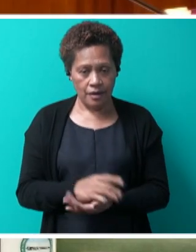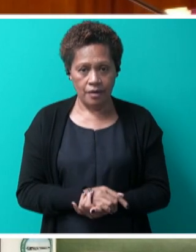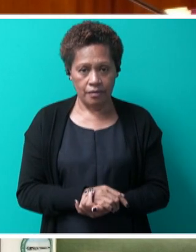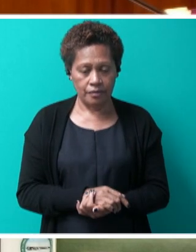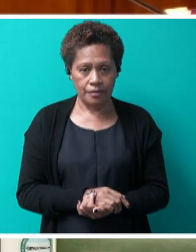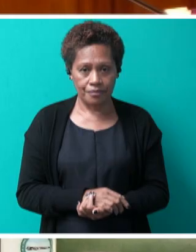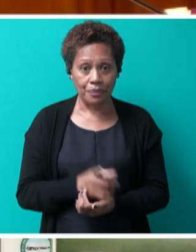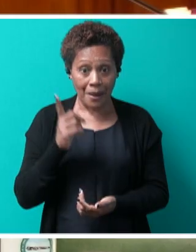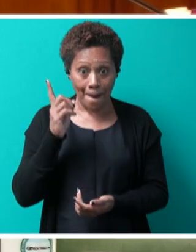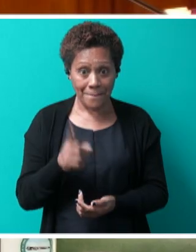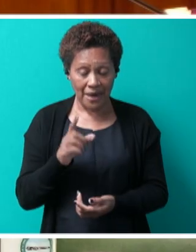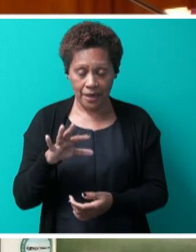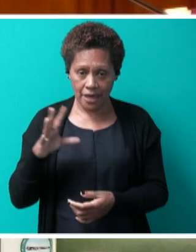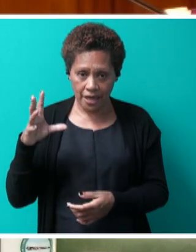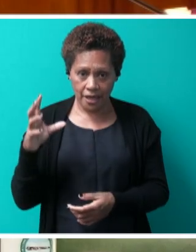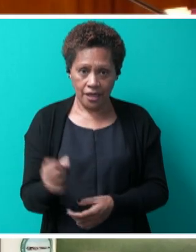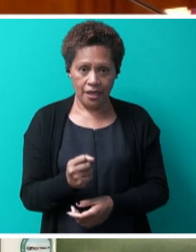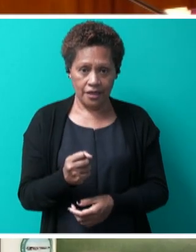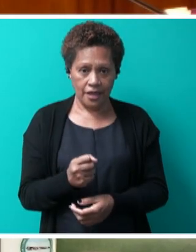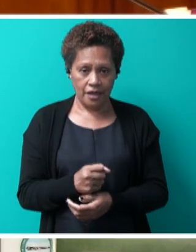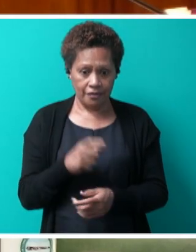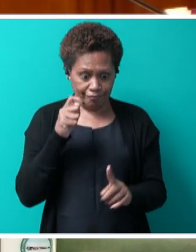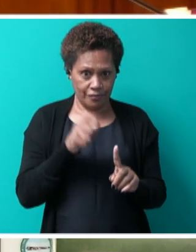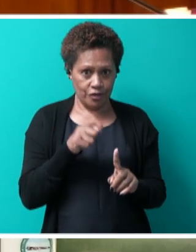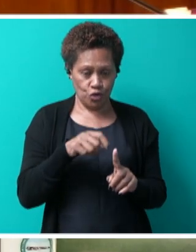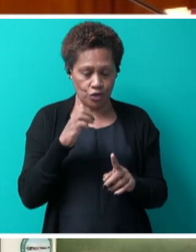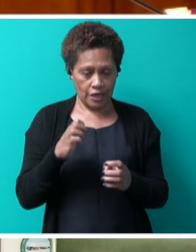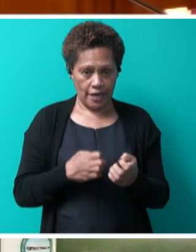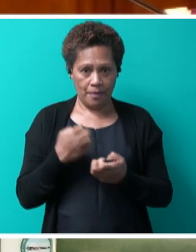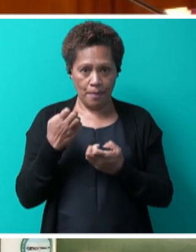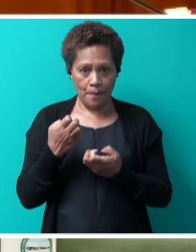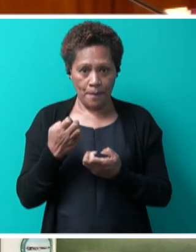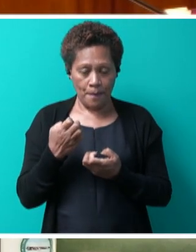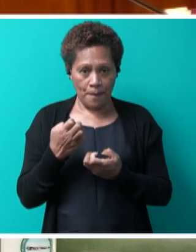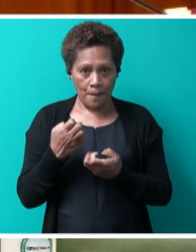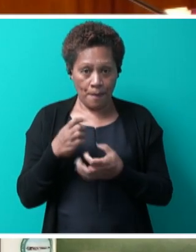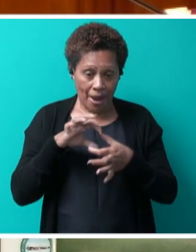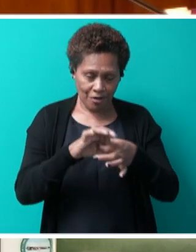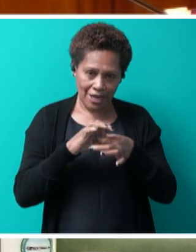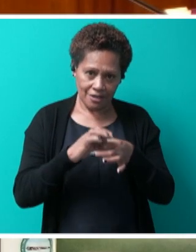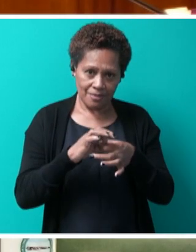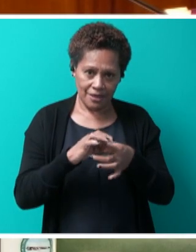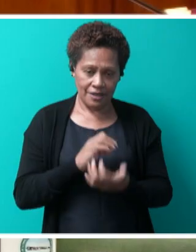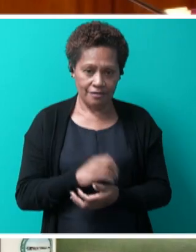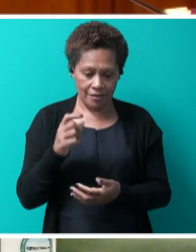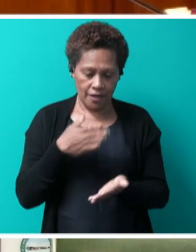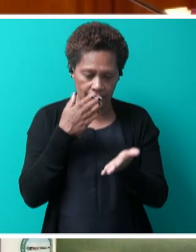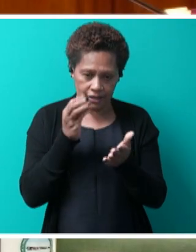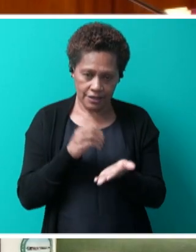yet, it takes outreach programs to trigger engagement. Madam Deputy Speaker, these